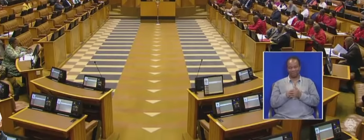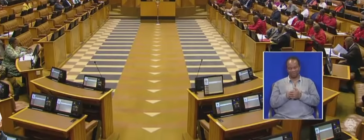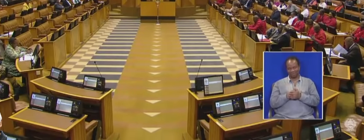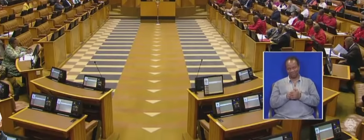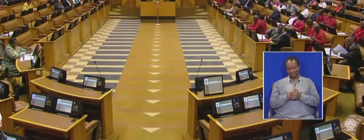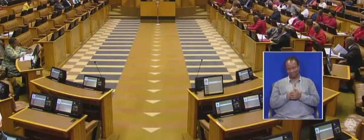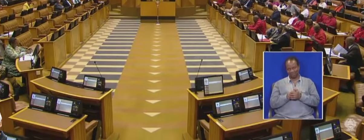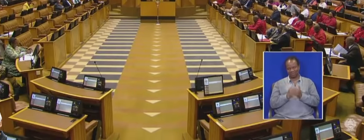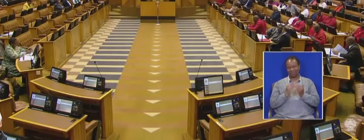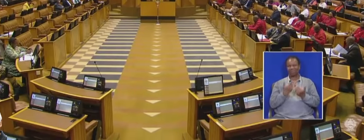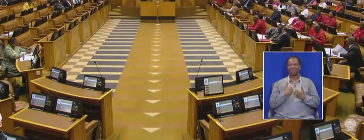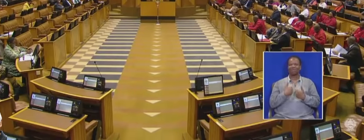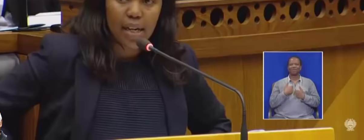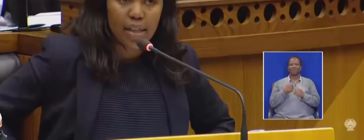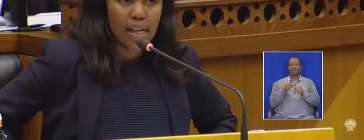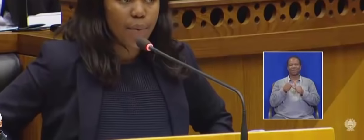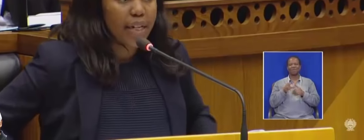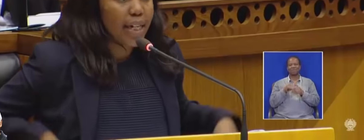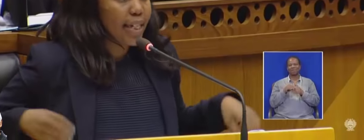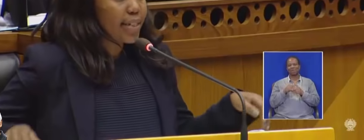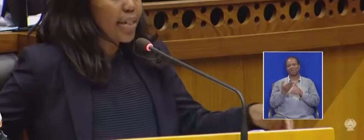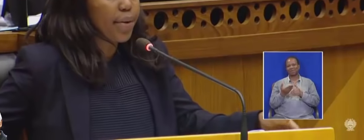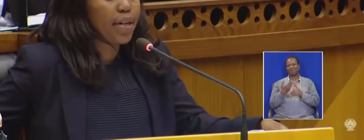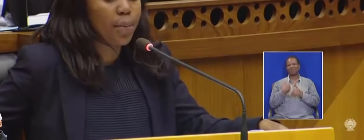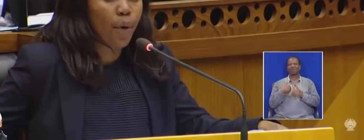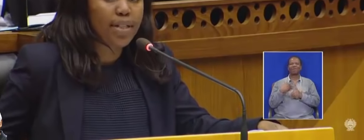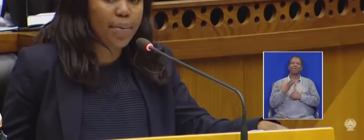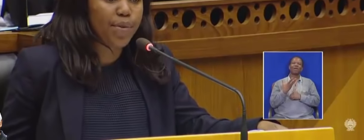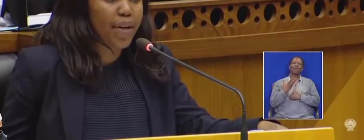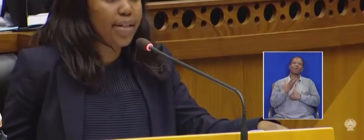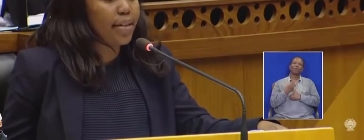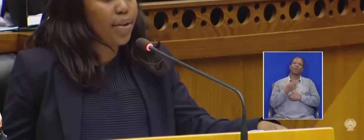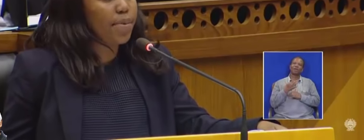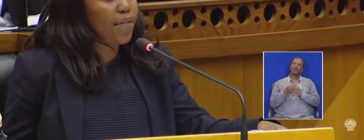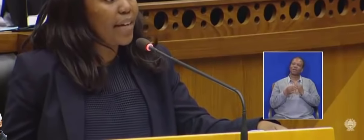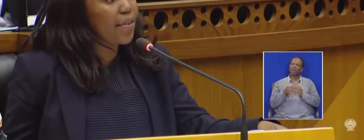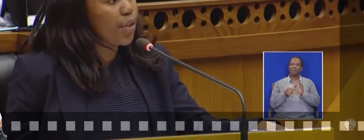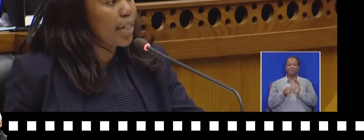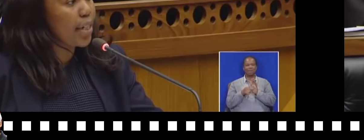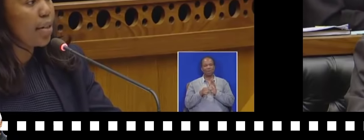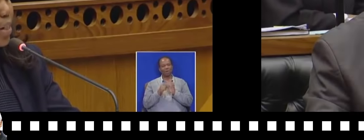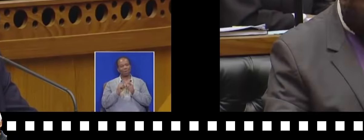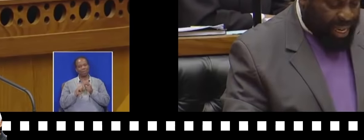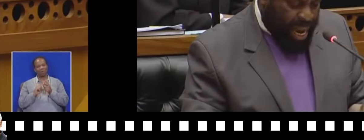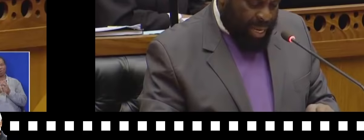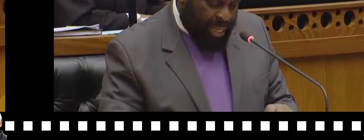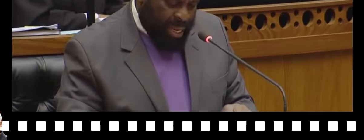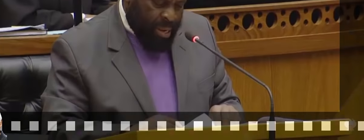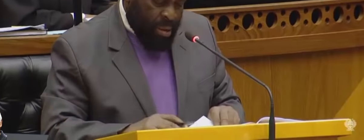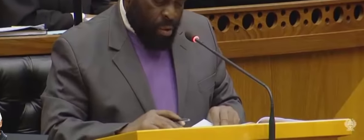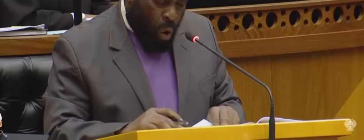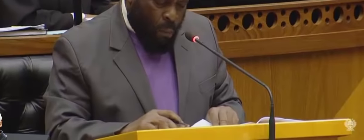Proceed, Honourable Member. Thank you so much, Deputy Speaker. I think I will re-highlight the critical points that I was raising in terms of infrastructure. In this